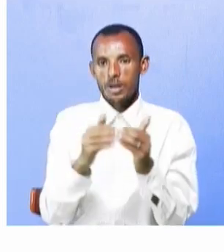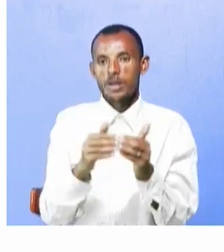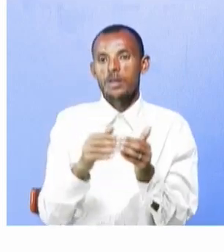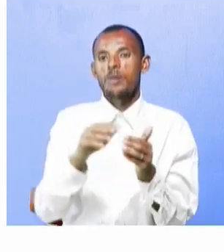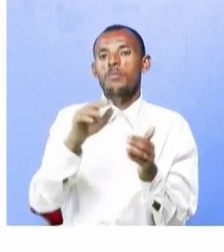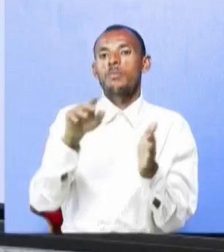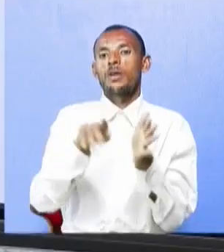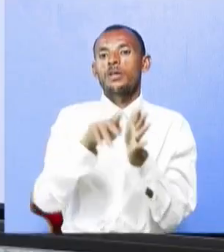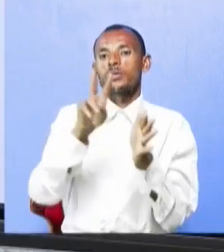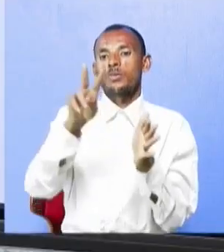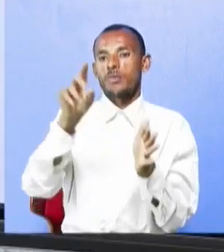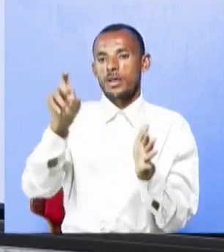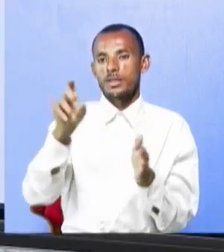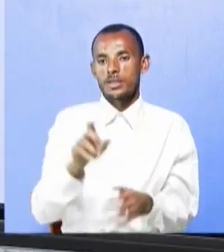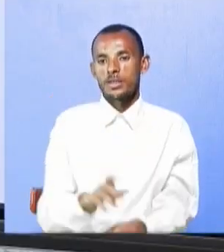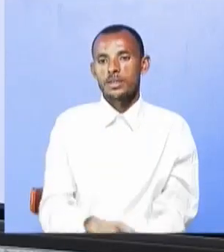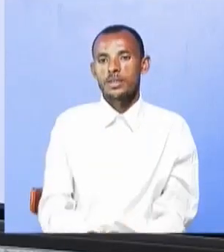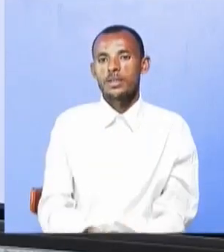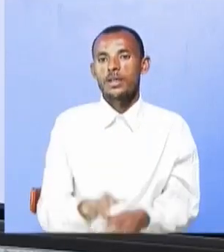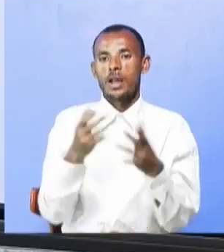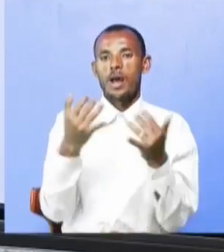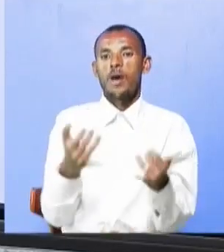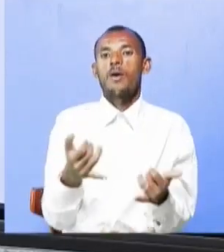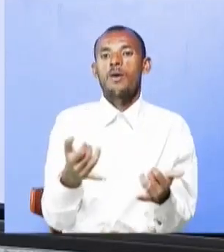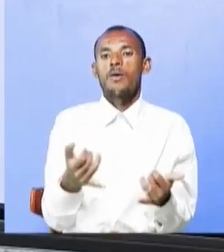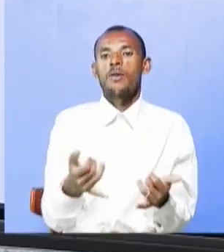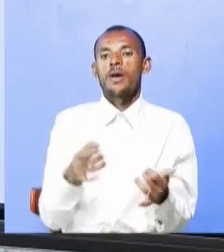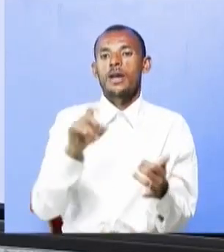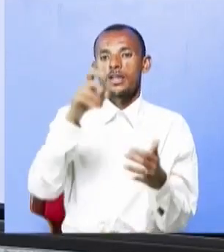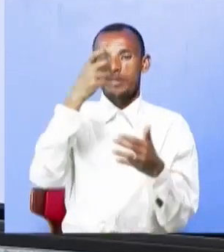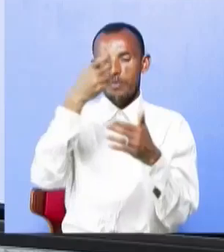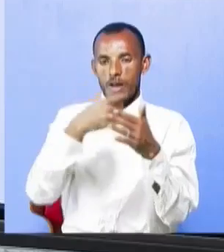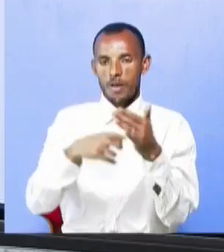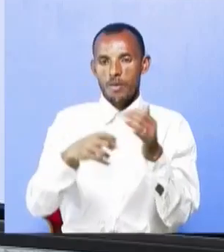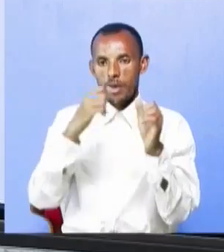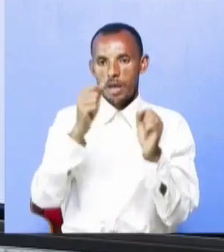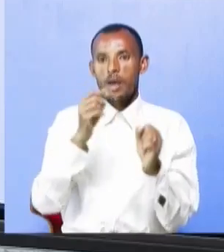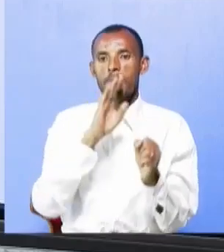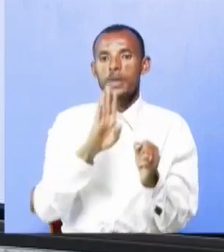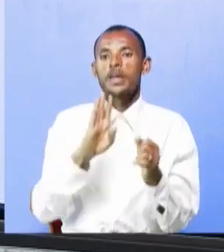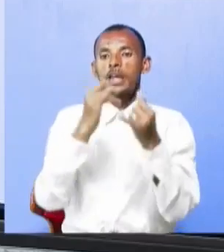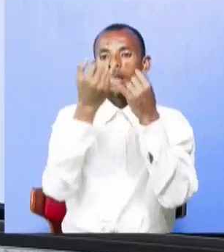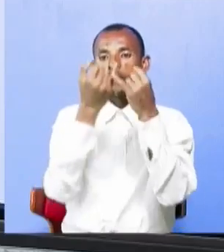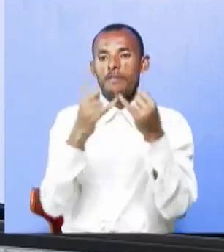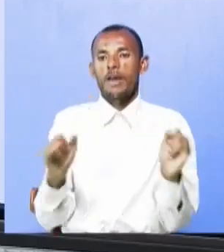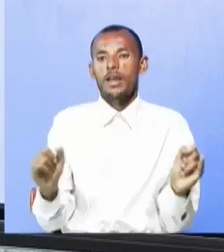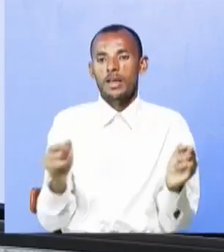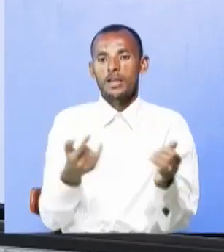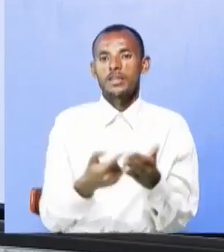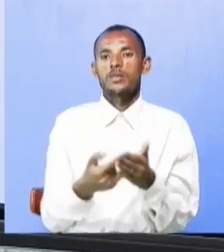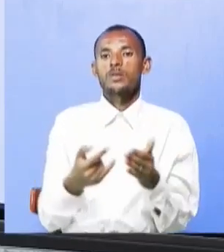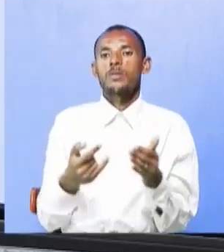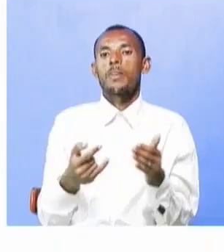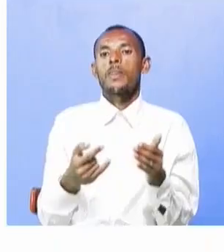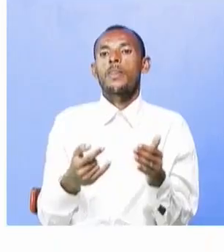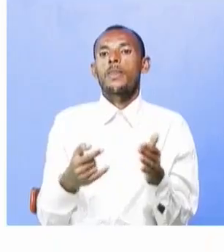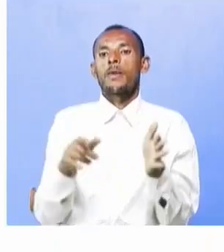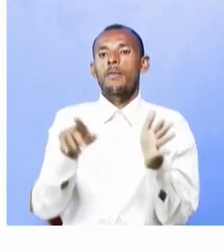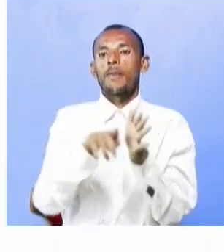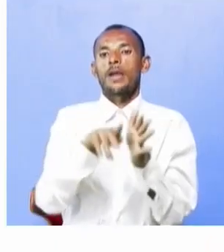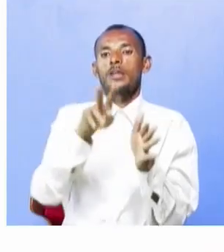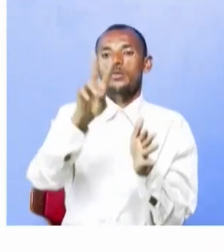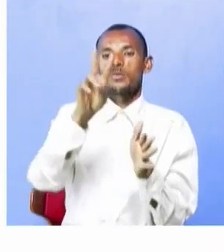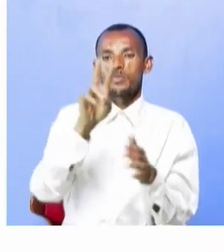2x. Okay, now x value can be obtained by dividing this equation both sides by minus